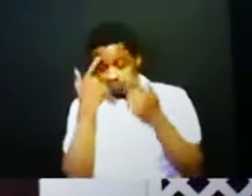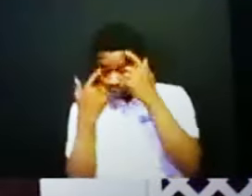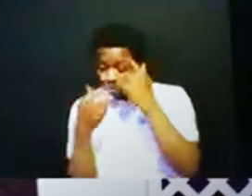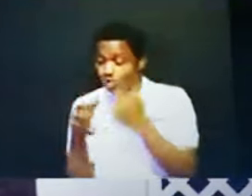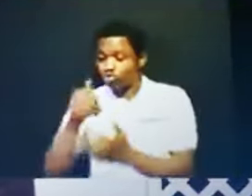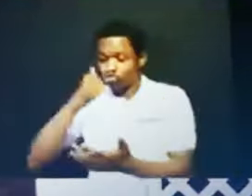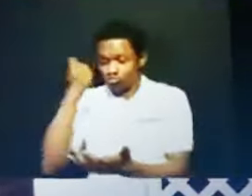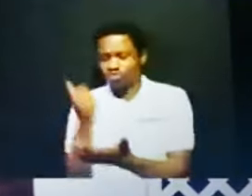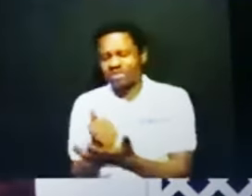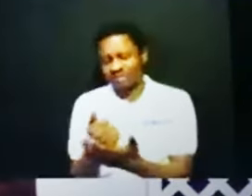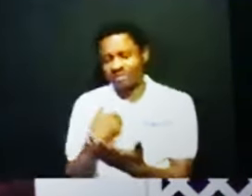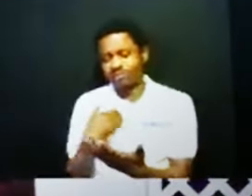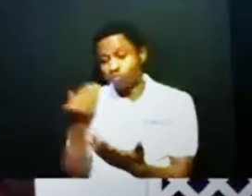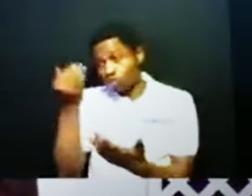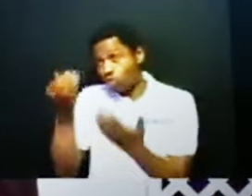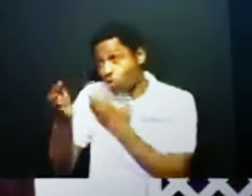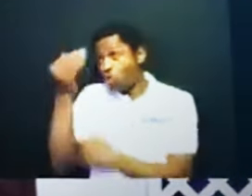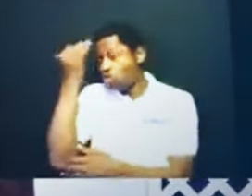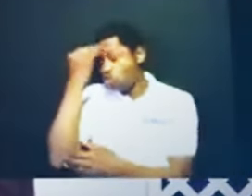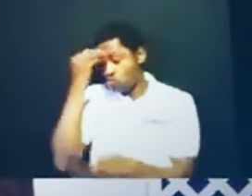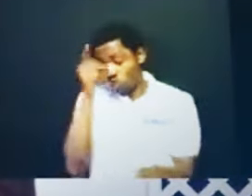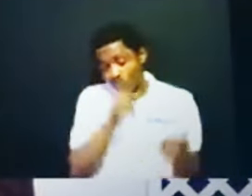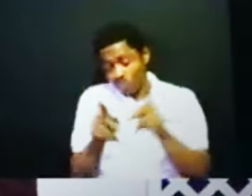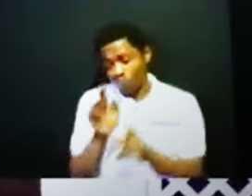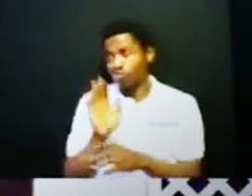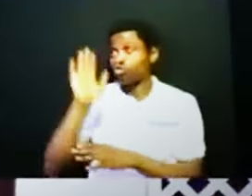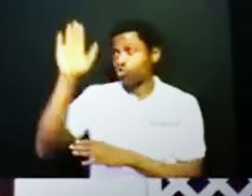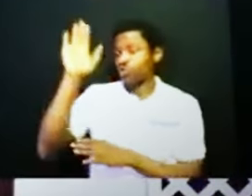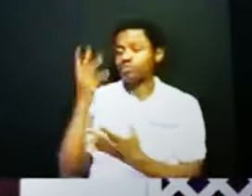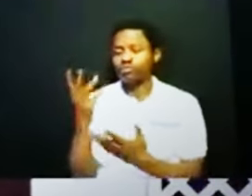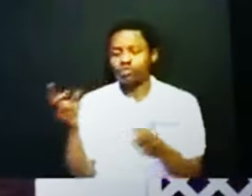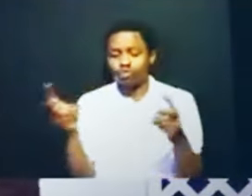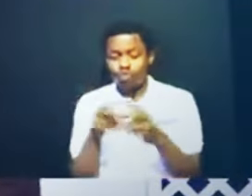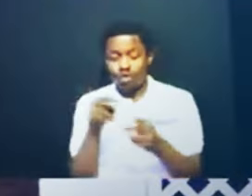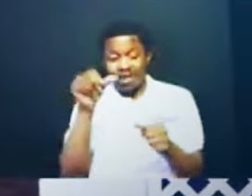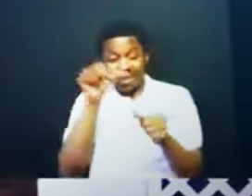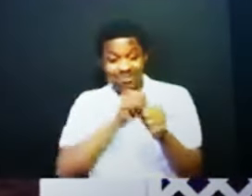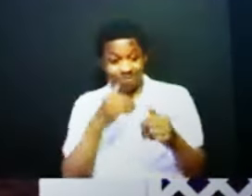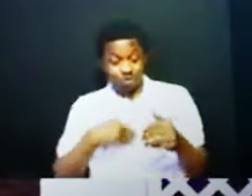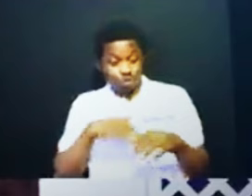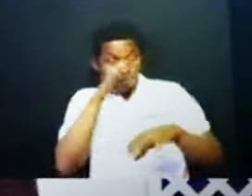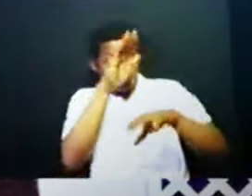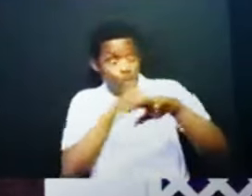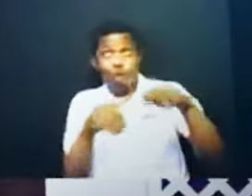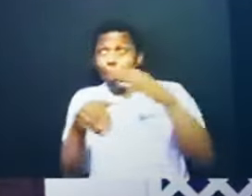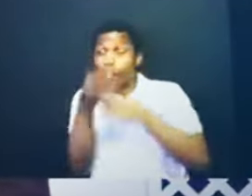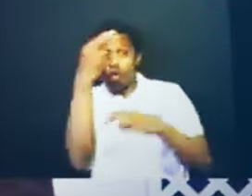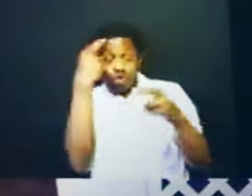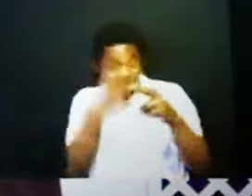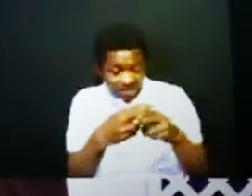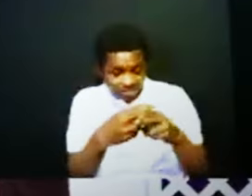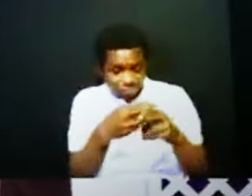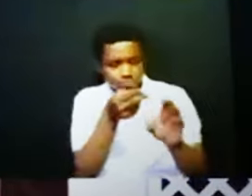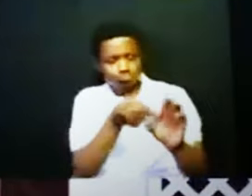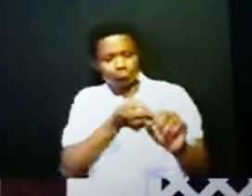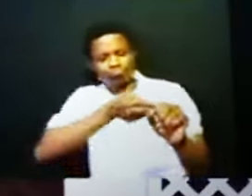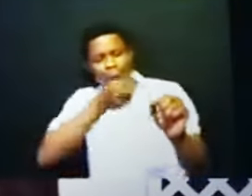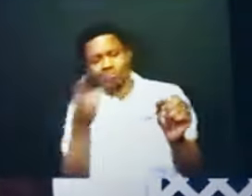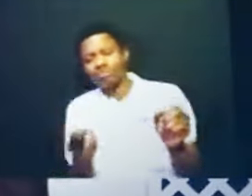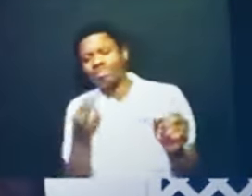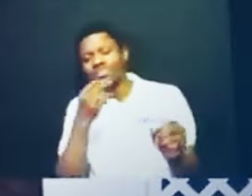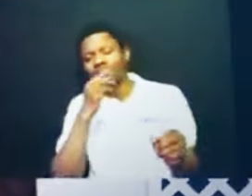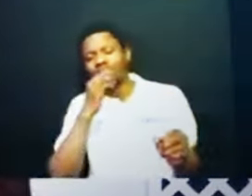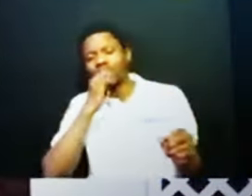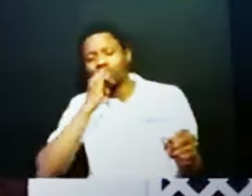Swanui, Euradi, Nimoa, Wayane, dear, and yet, my Biara, or boy, Radi Dino, and Trino, and Fridia, and Tim. In a